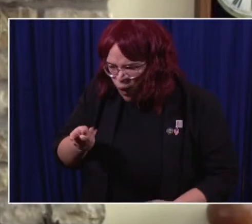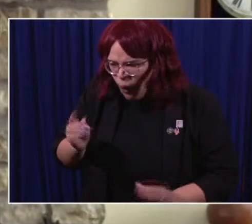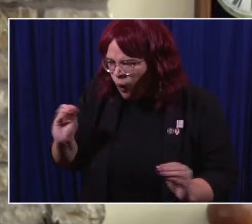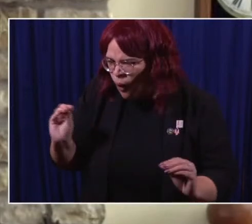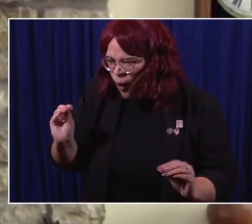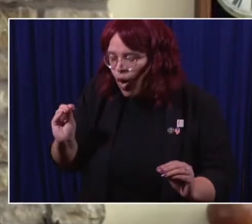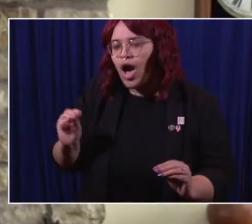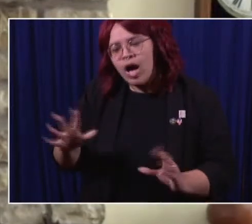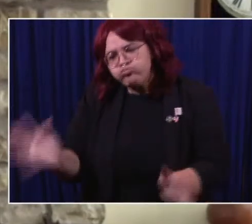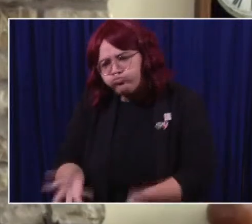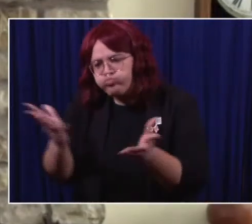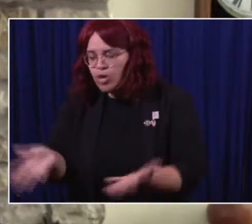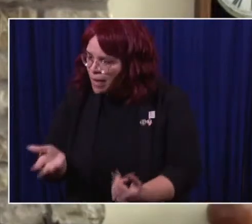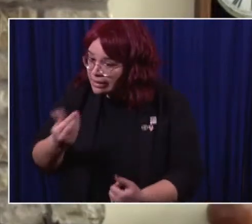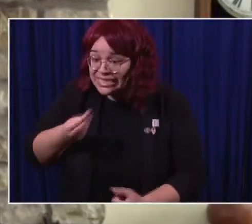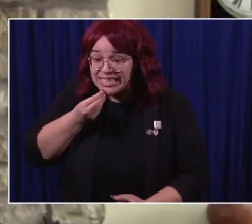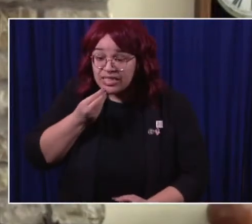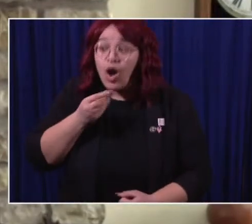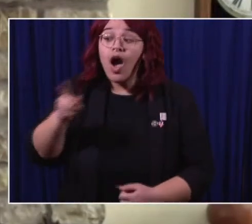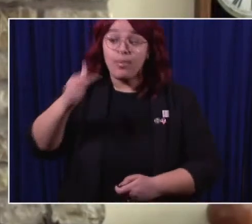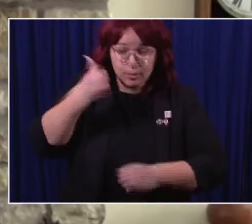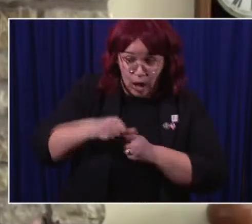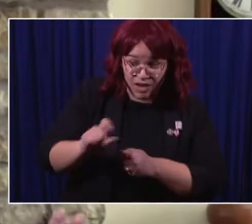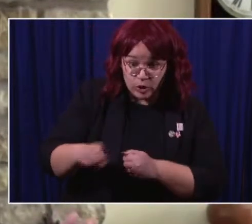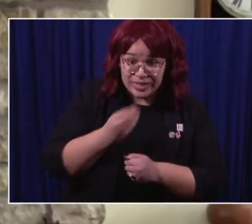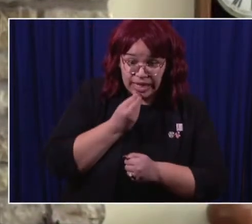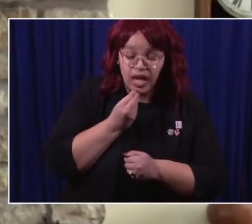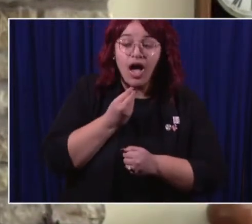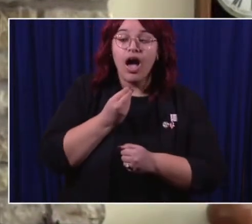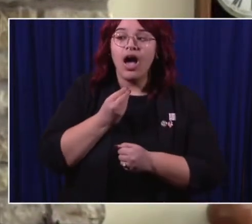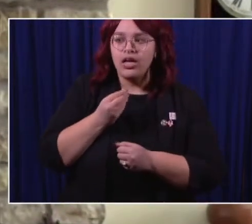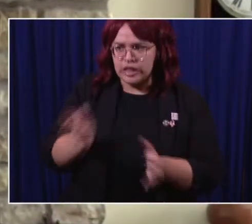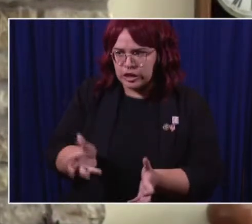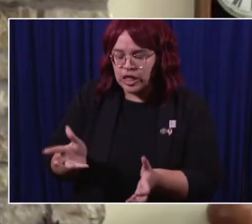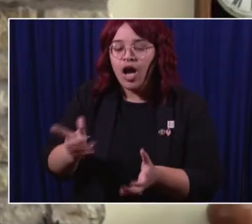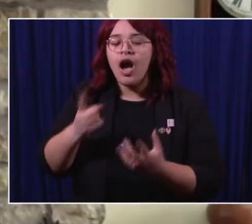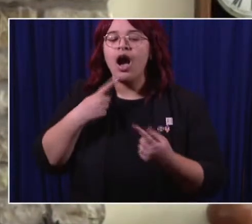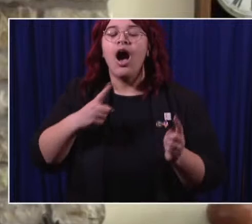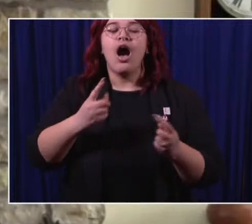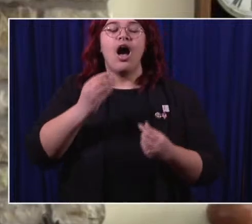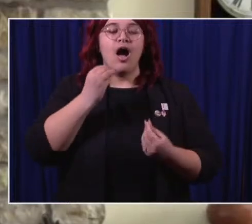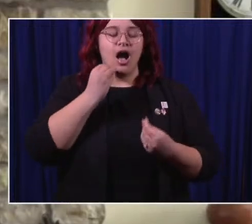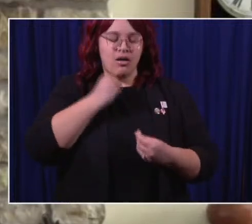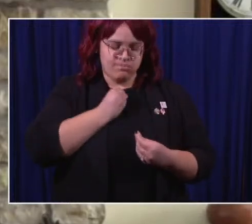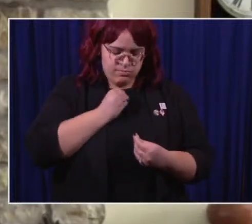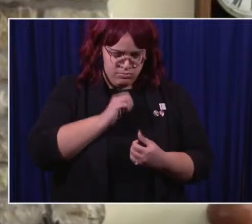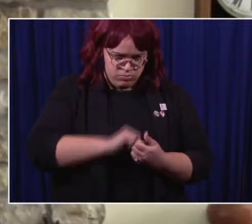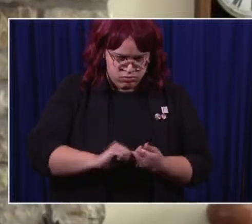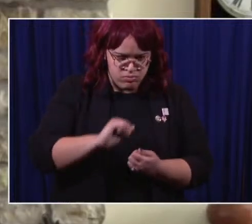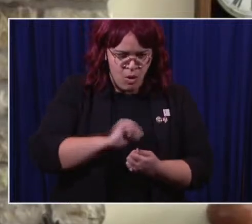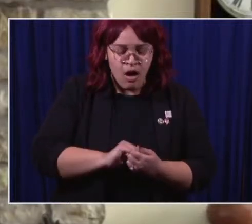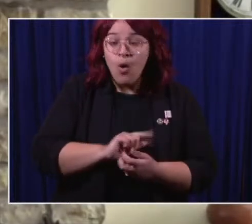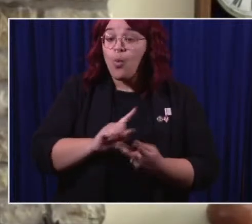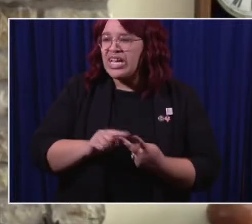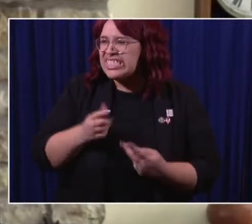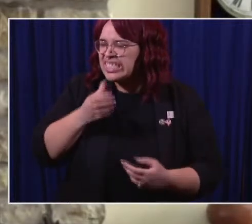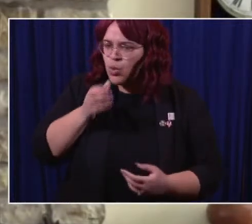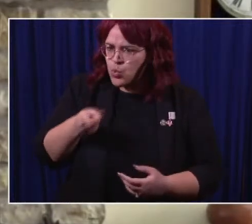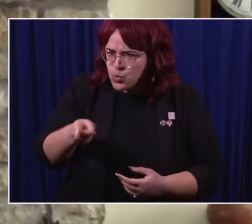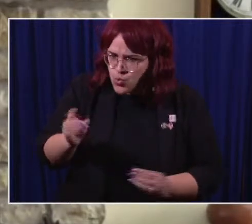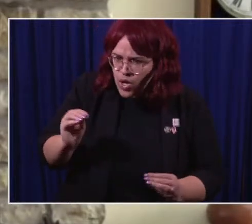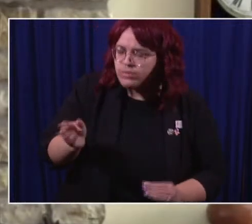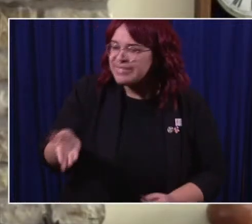or dehydration because they're no longer getting that contact with that family member or caregiver.